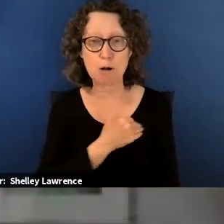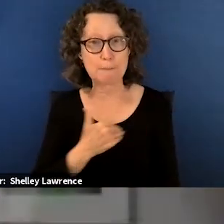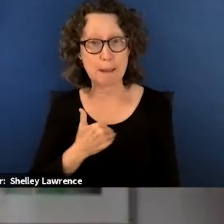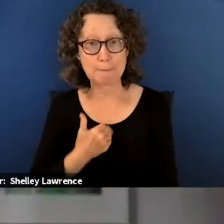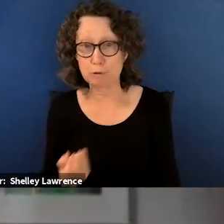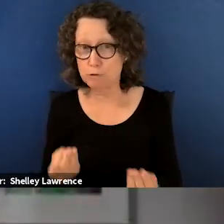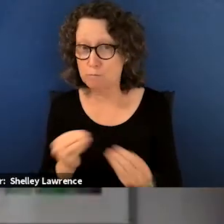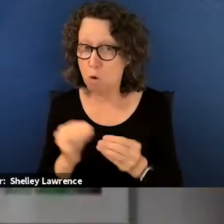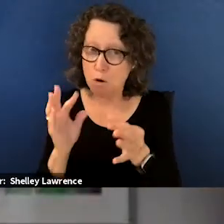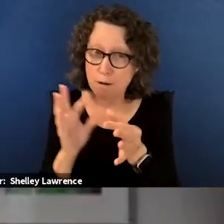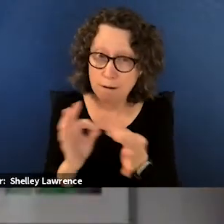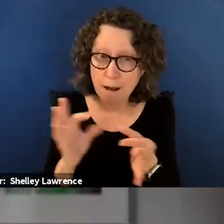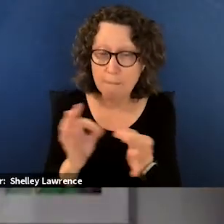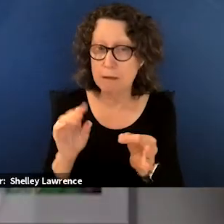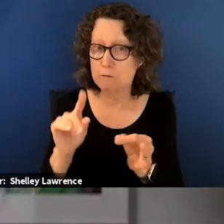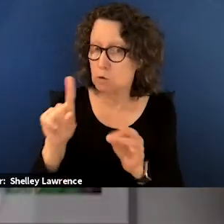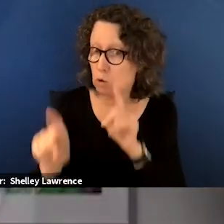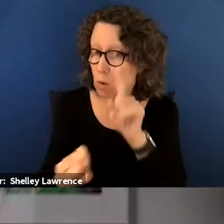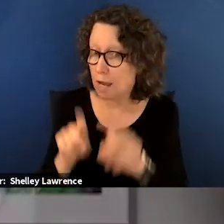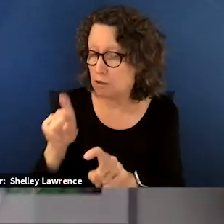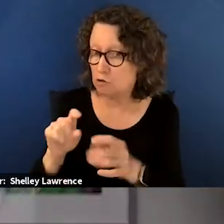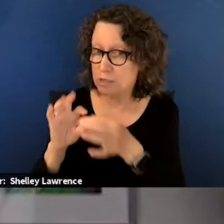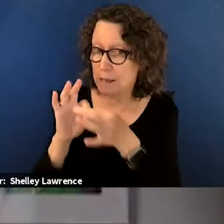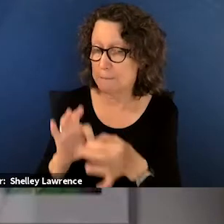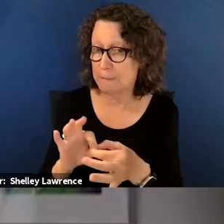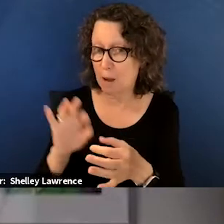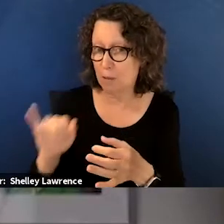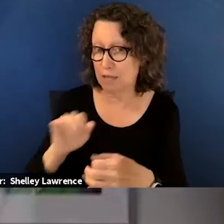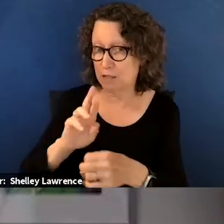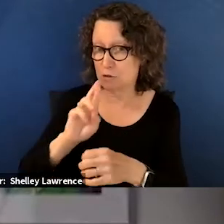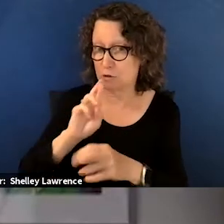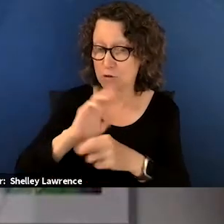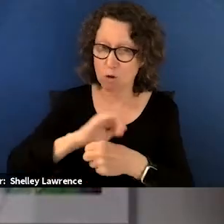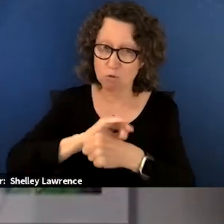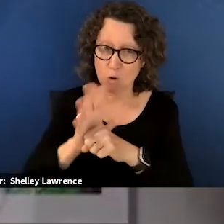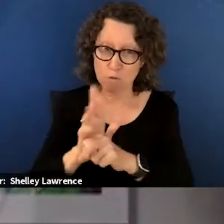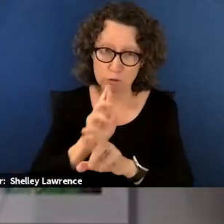further comments or questions about this report?